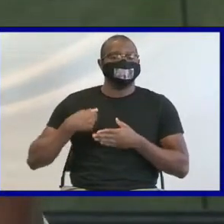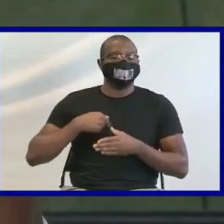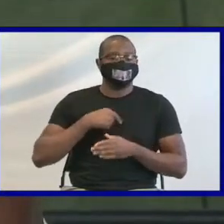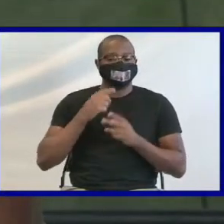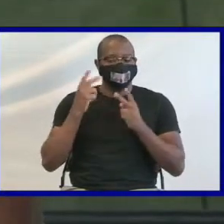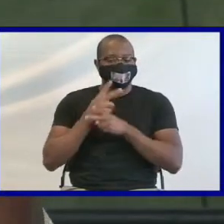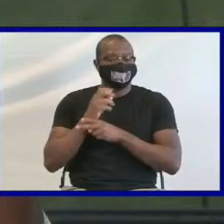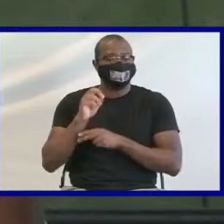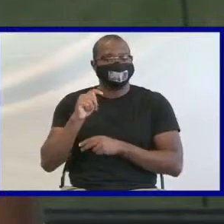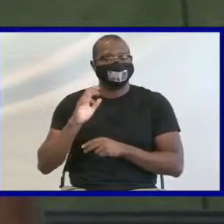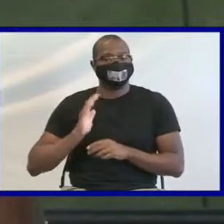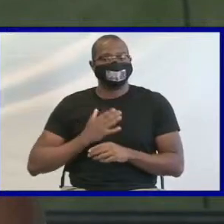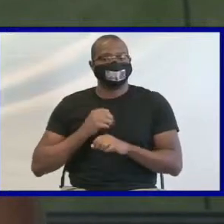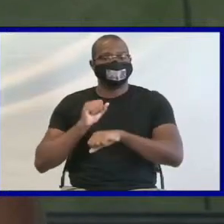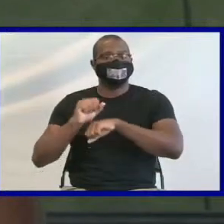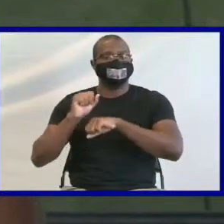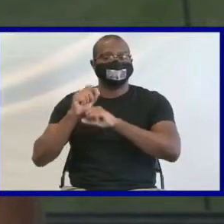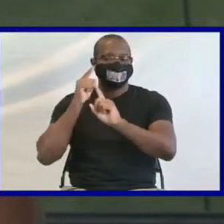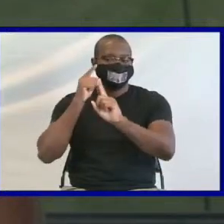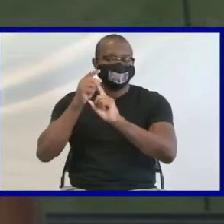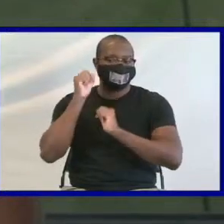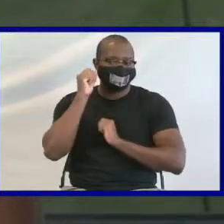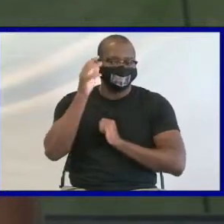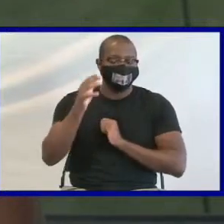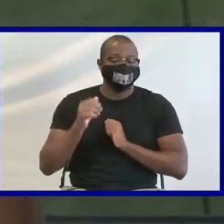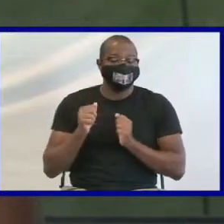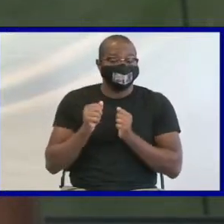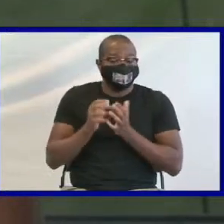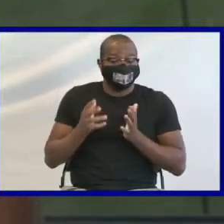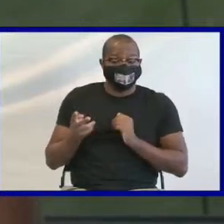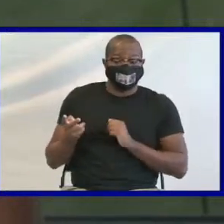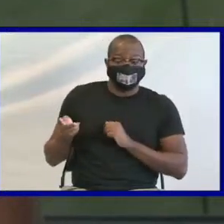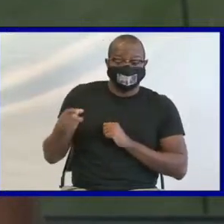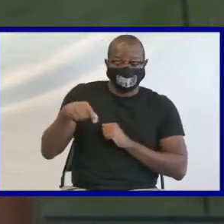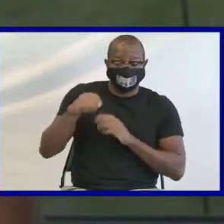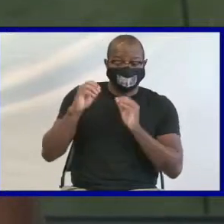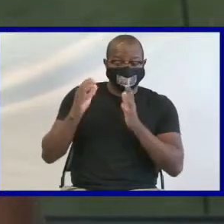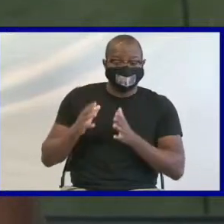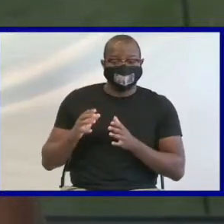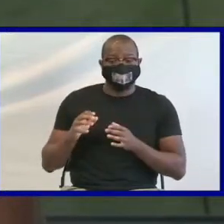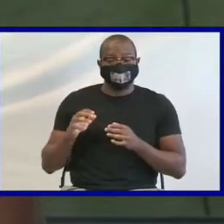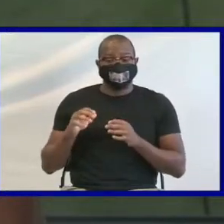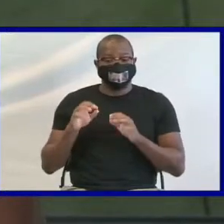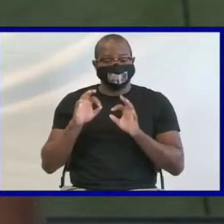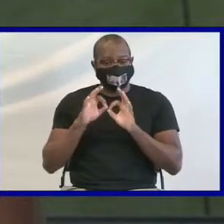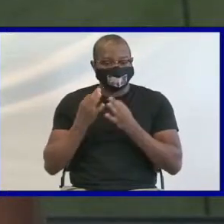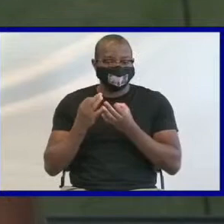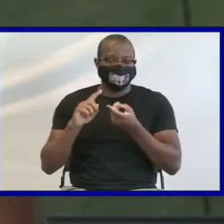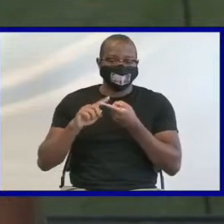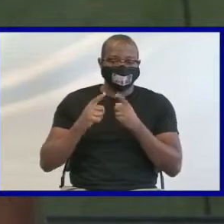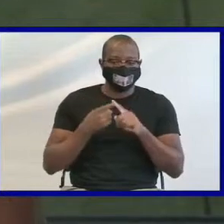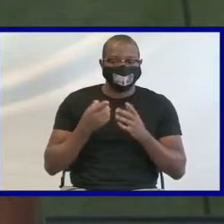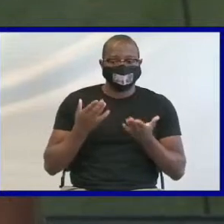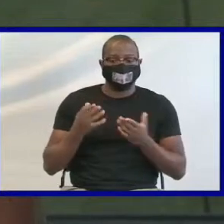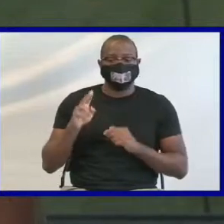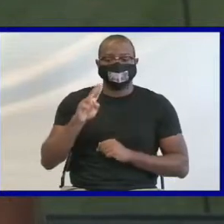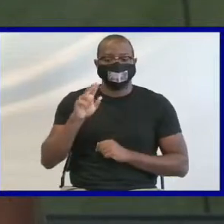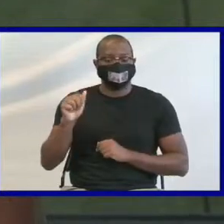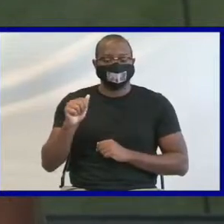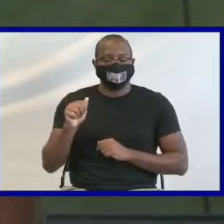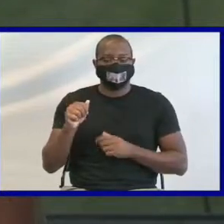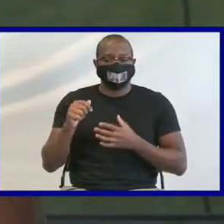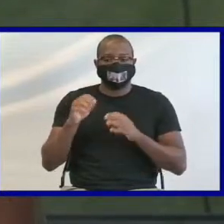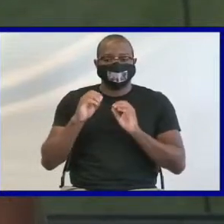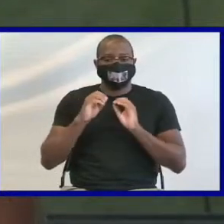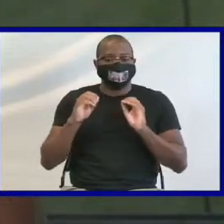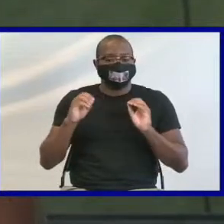follow. Without them, our families, and the many friends we have made here at the University of Akron, all of this could not